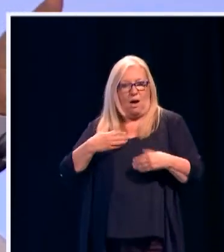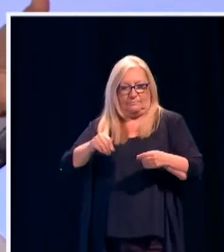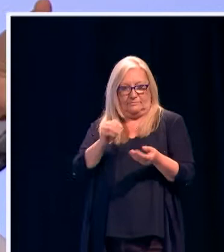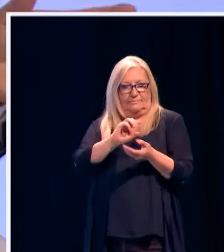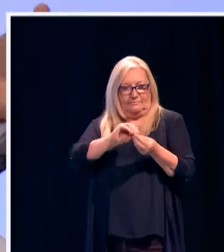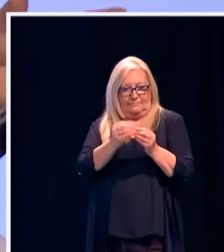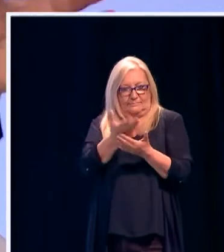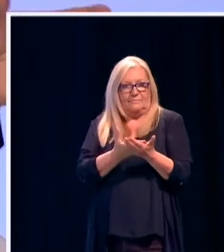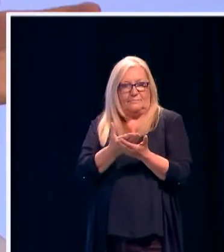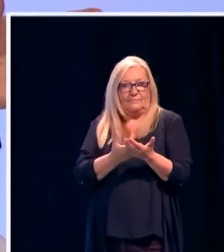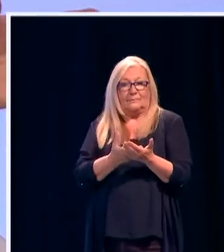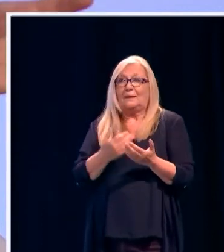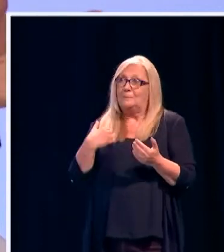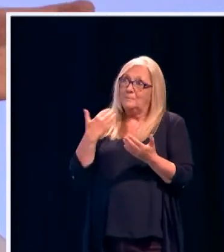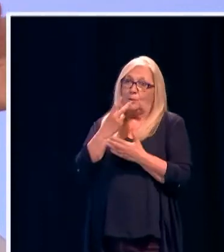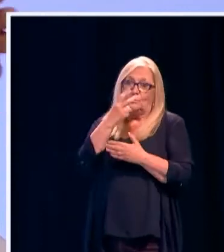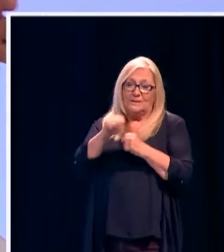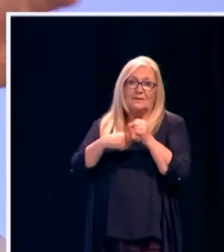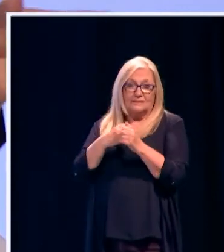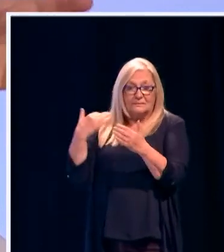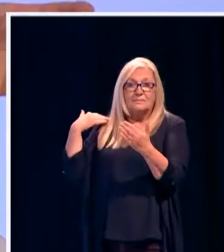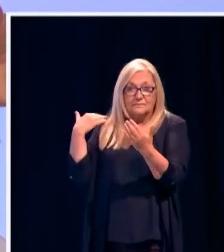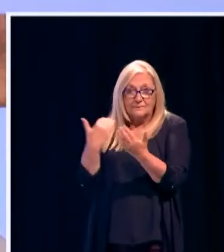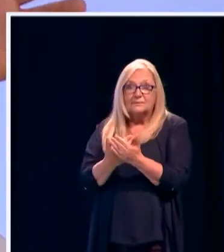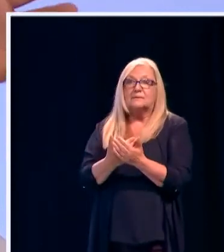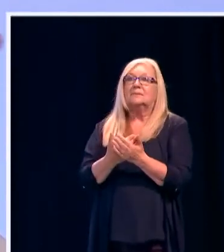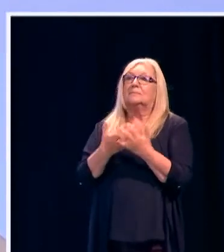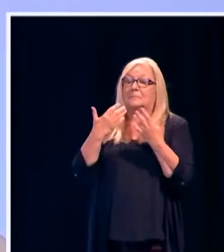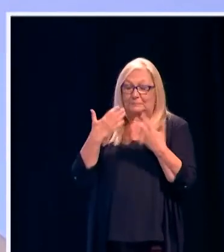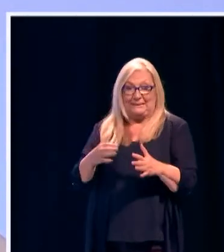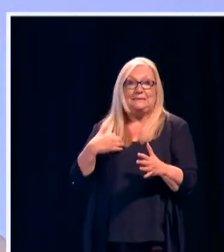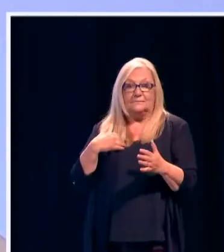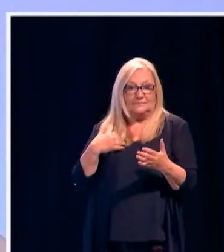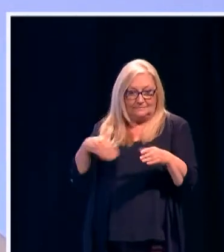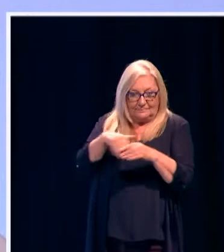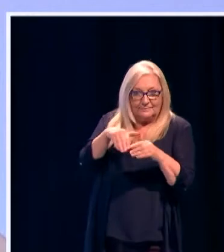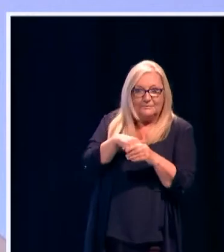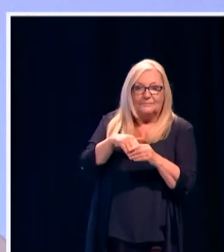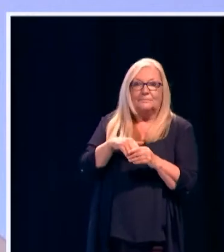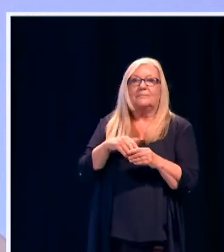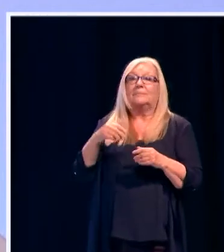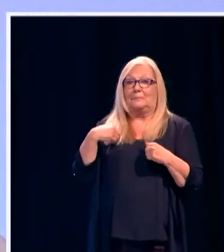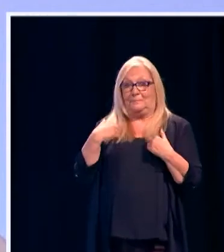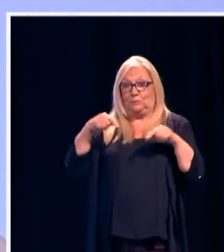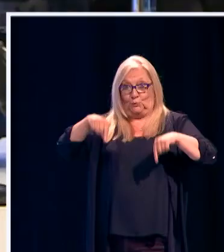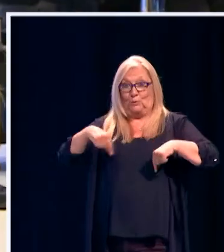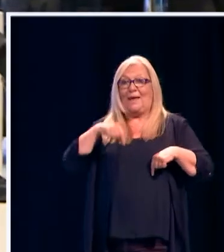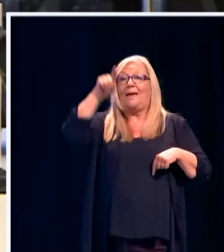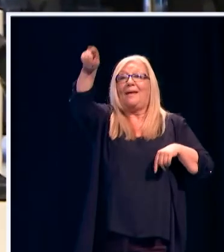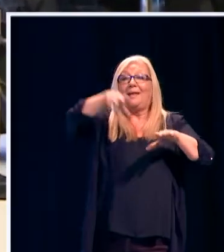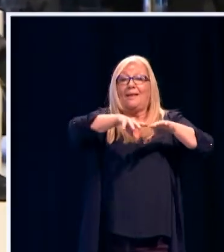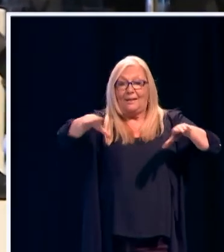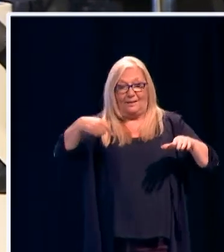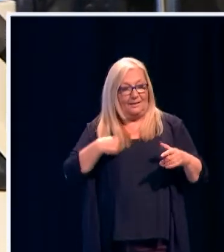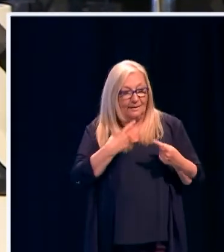20 years that help people with disabilities. In fact, I've been showing some people today on our booth those features, things that have been around for an awful long